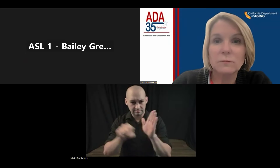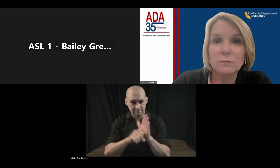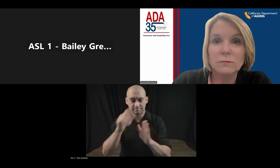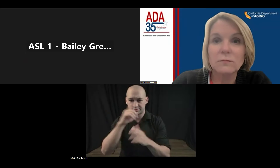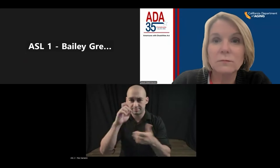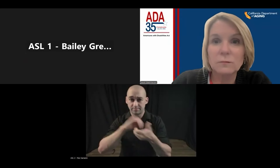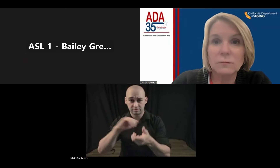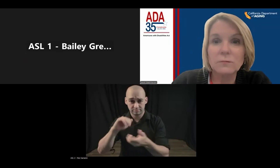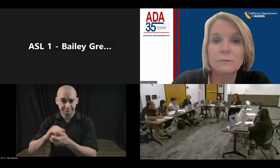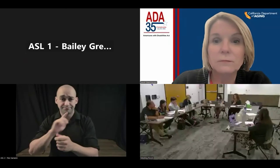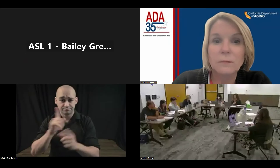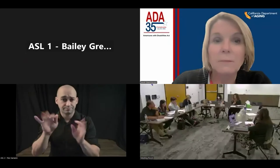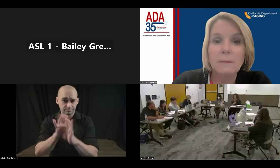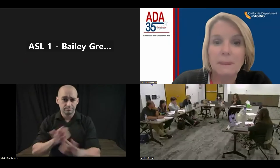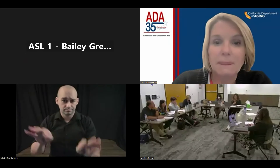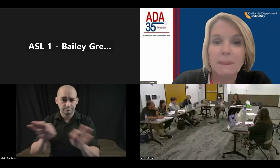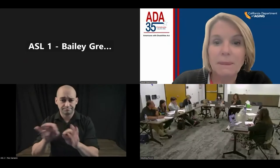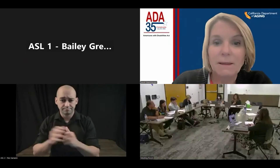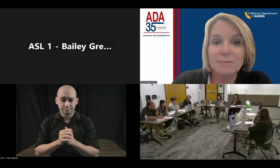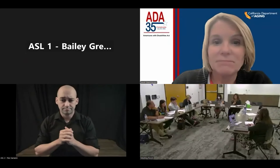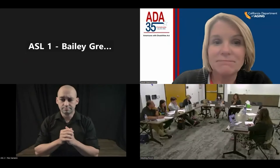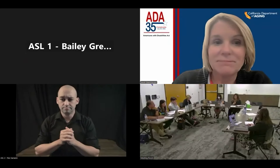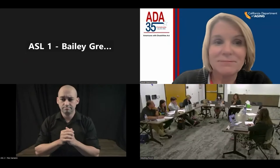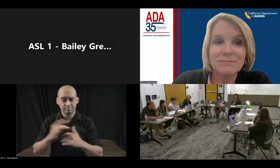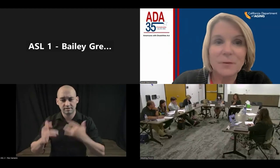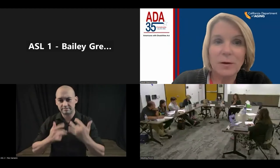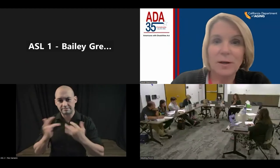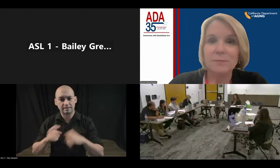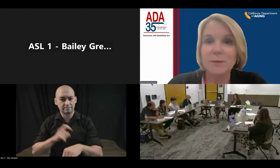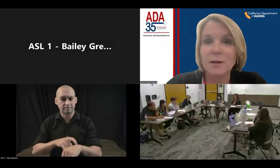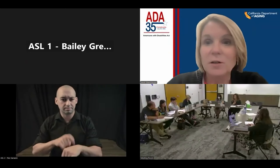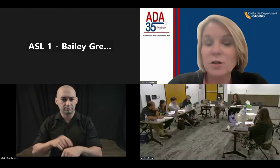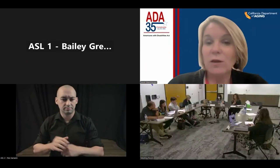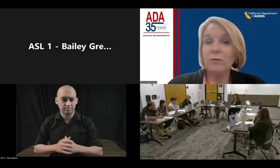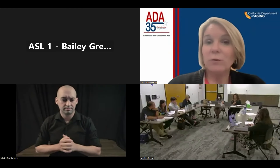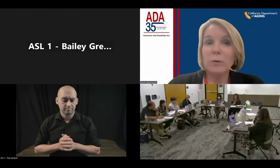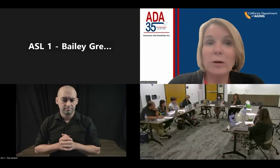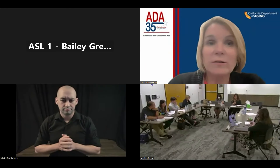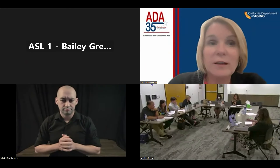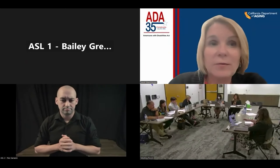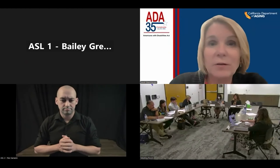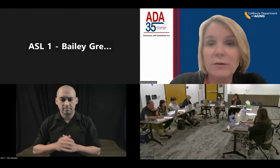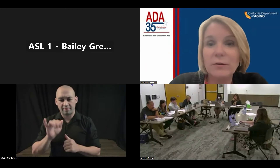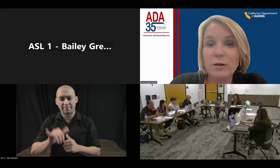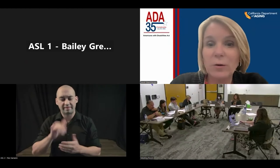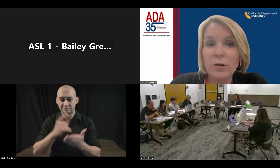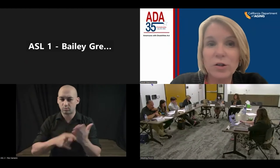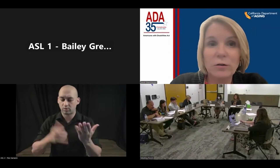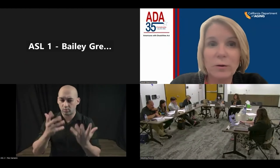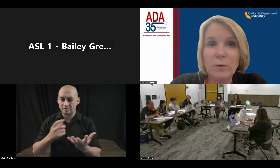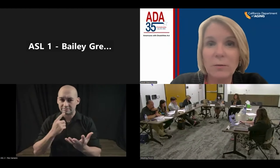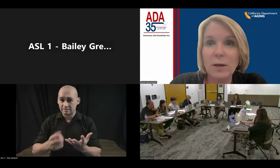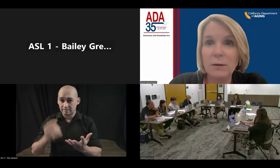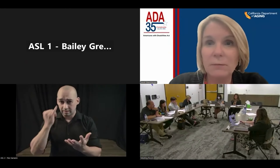just invaluable. So yeah, it's a very exciting time from that perspective. So that's what we wanted to say, unless there's any